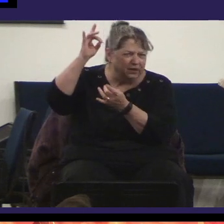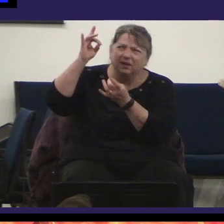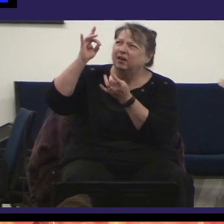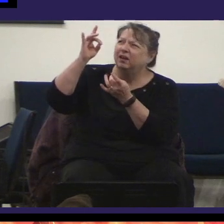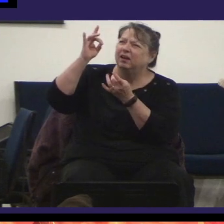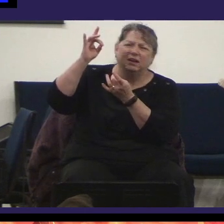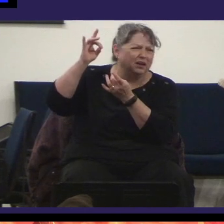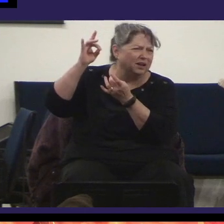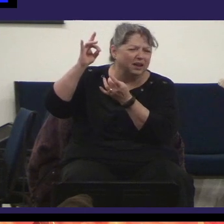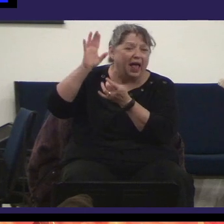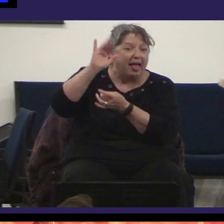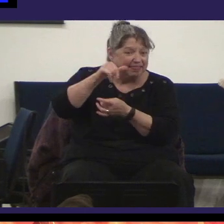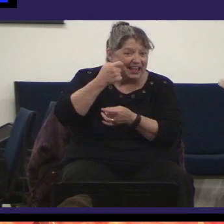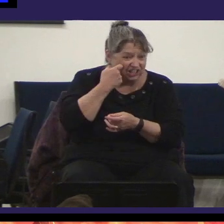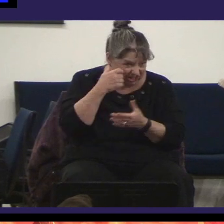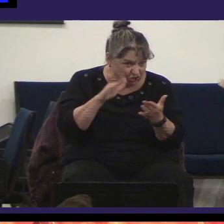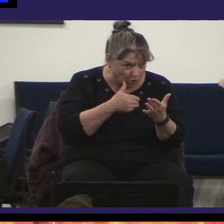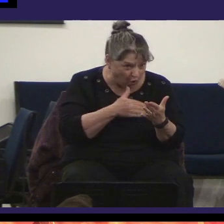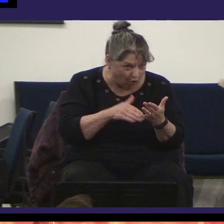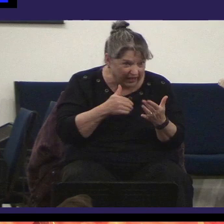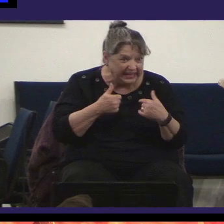of the Lord is, there is freedom.